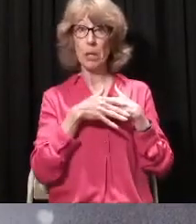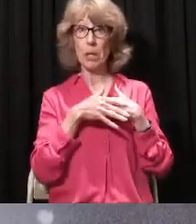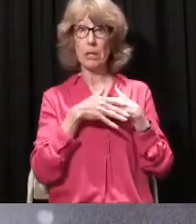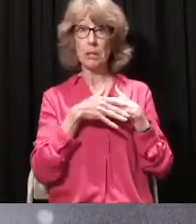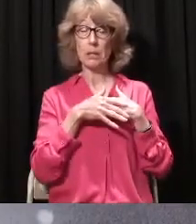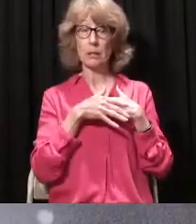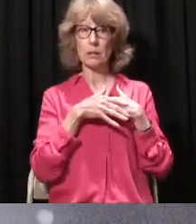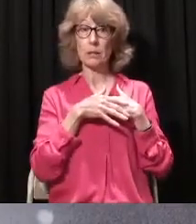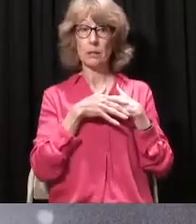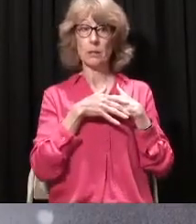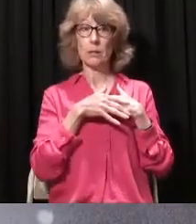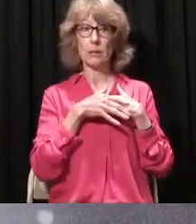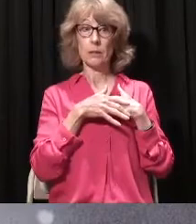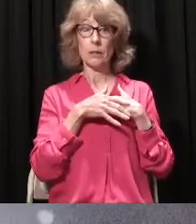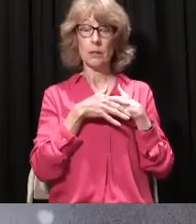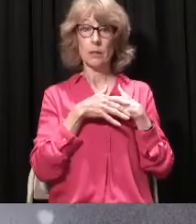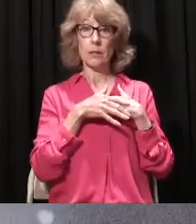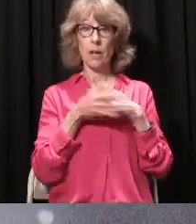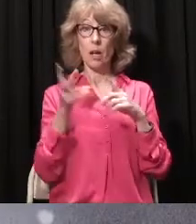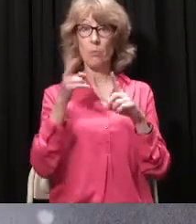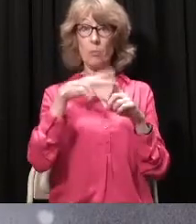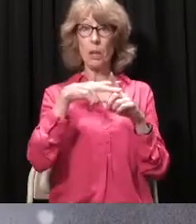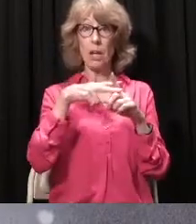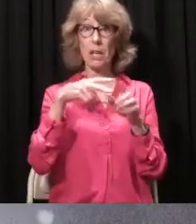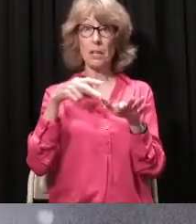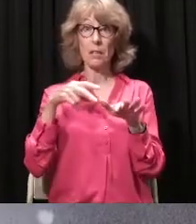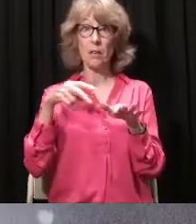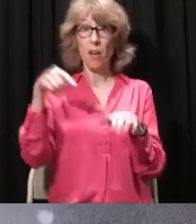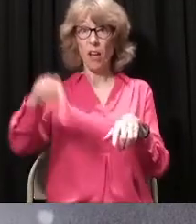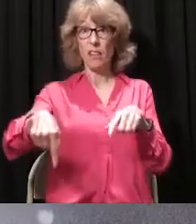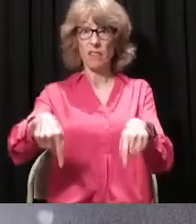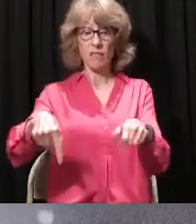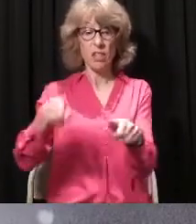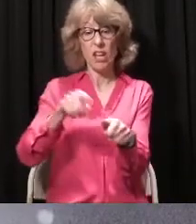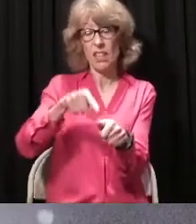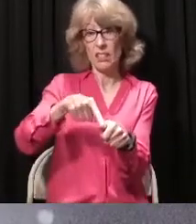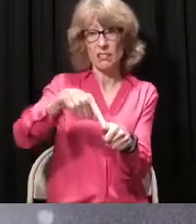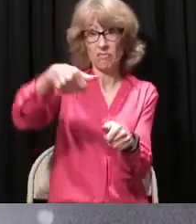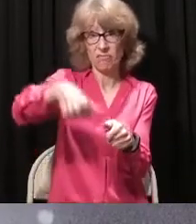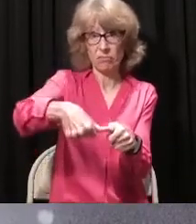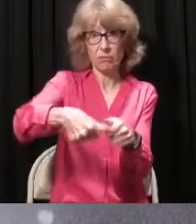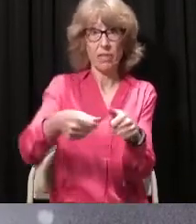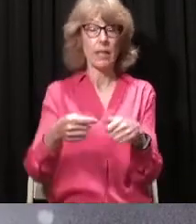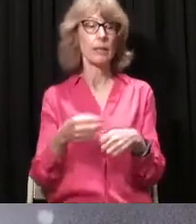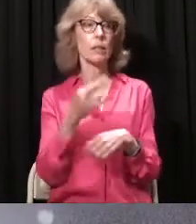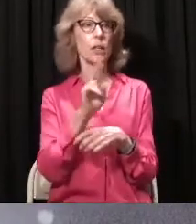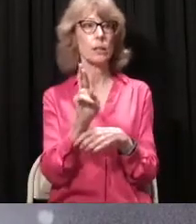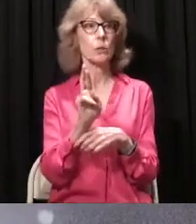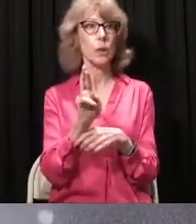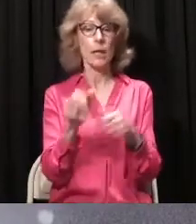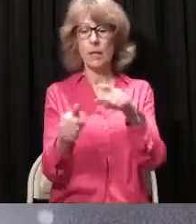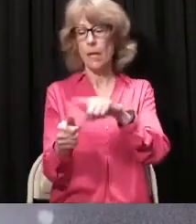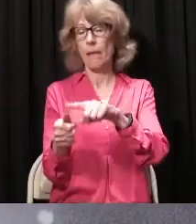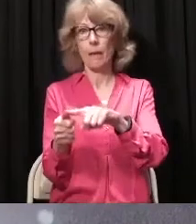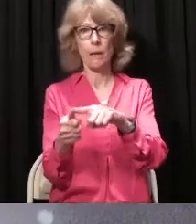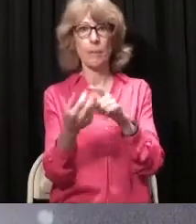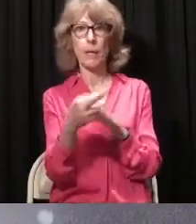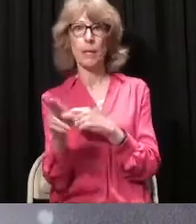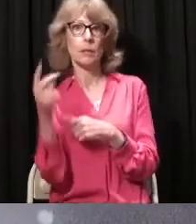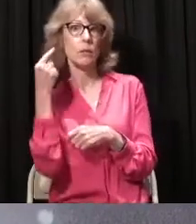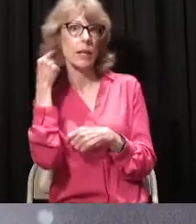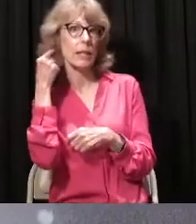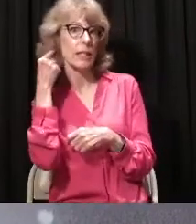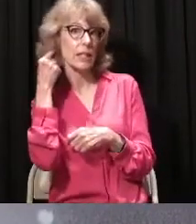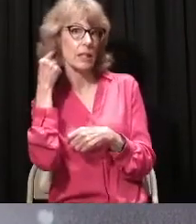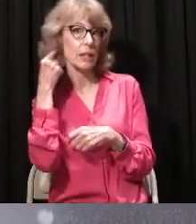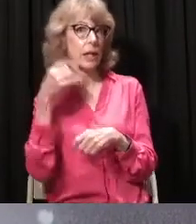right toe, big toe, their right thumb, and then their right earlobe. And then they had to shave their entire